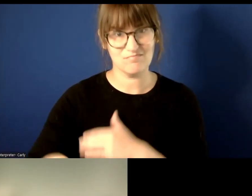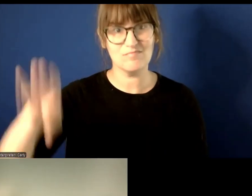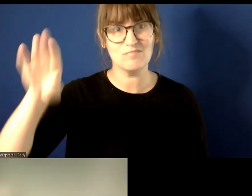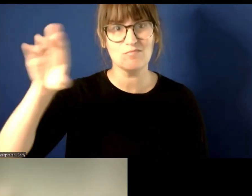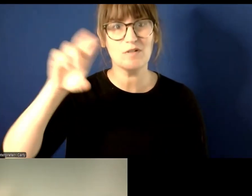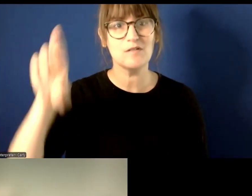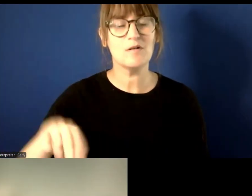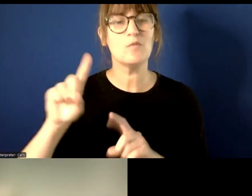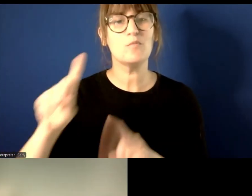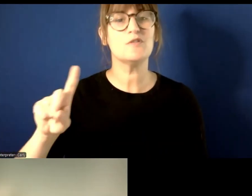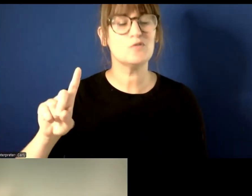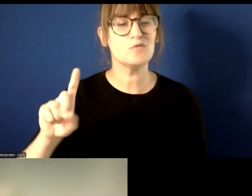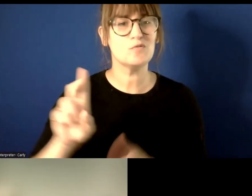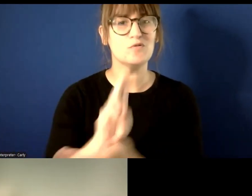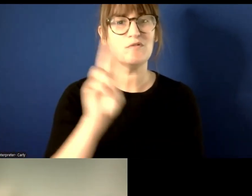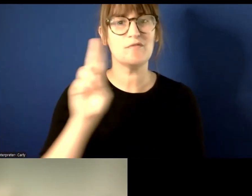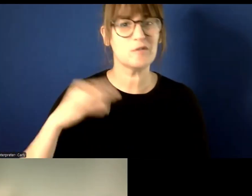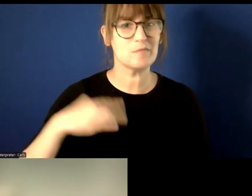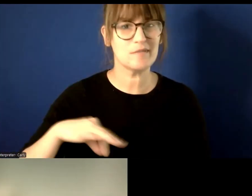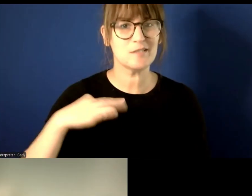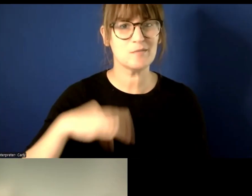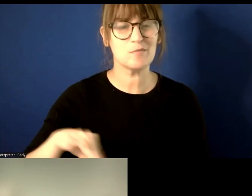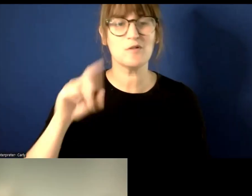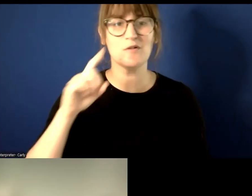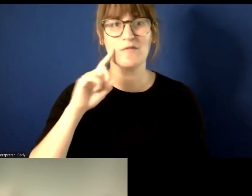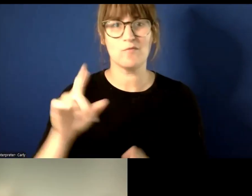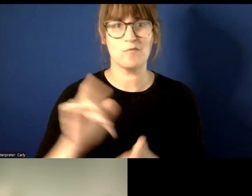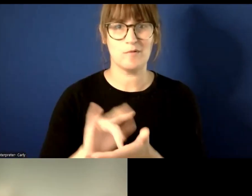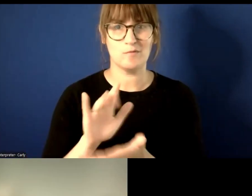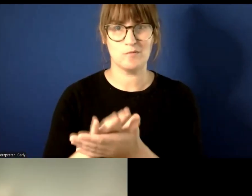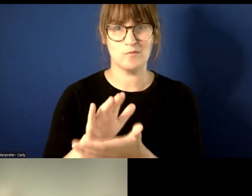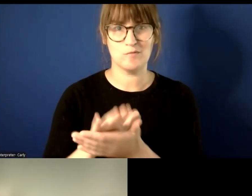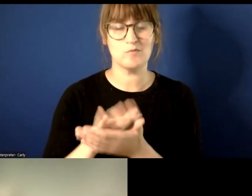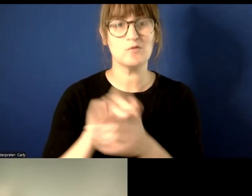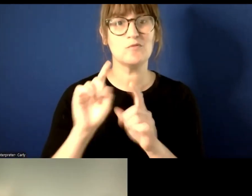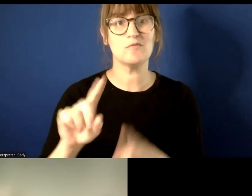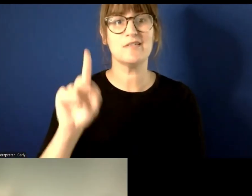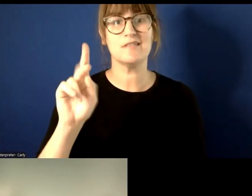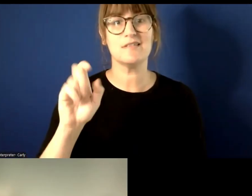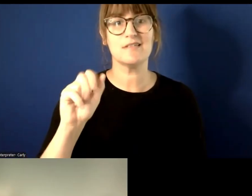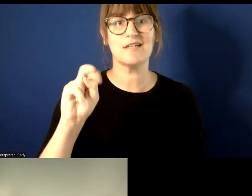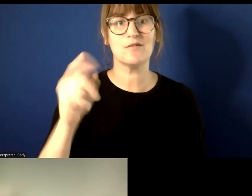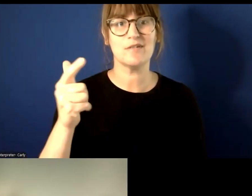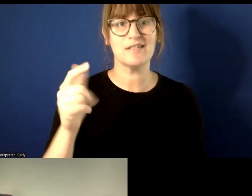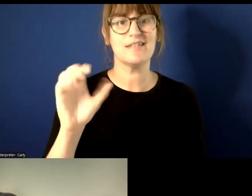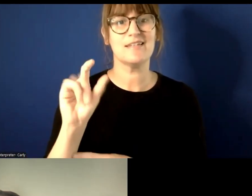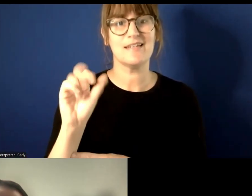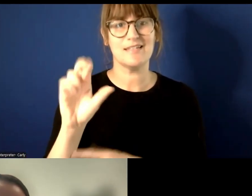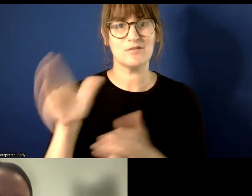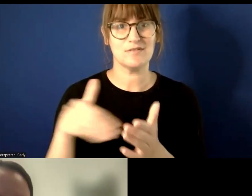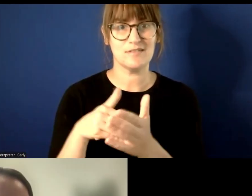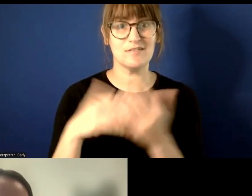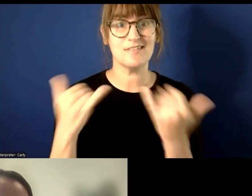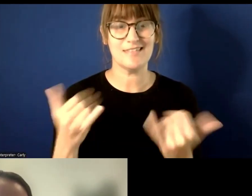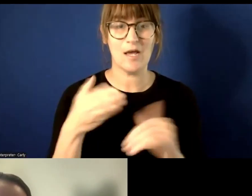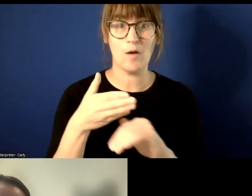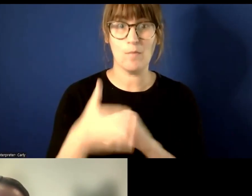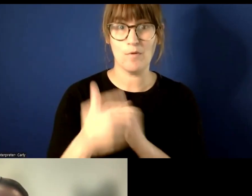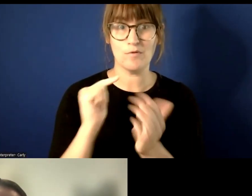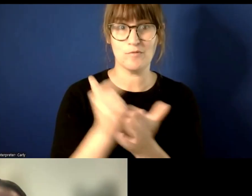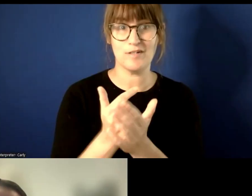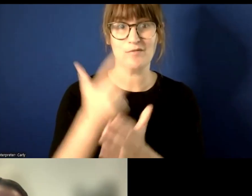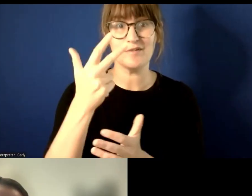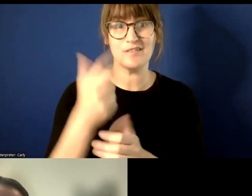school, completed her intern year at Memorial Sloan Kettering Cancer Center, and is currently a post-grad year 3 dermatology